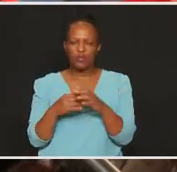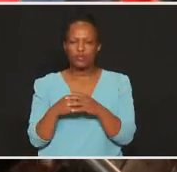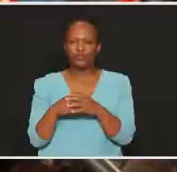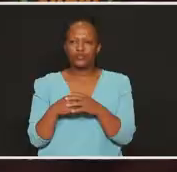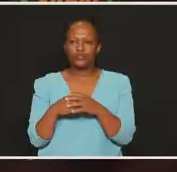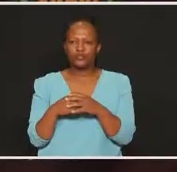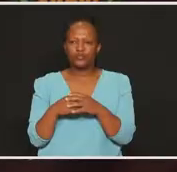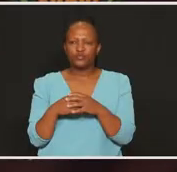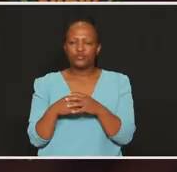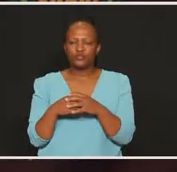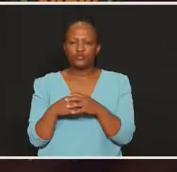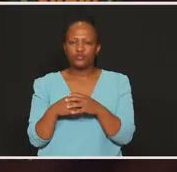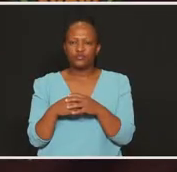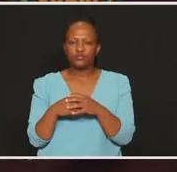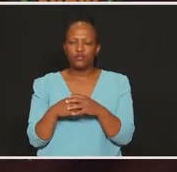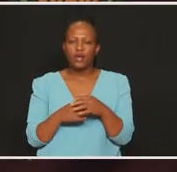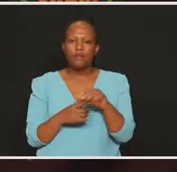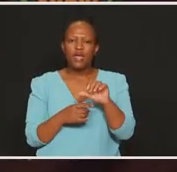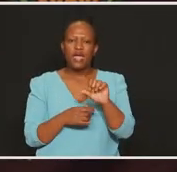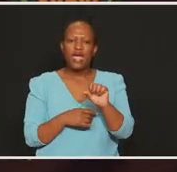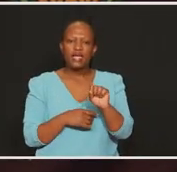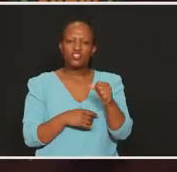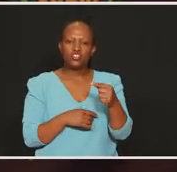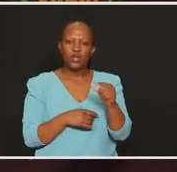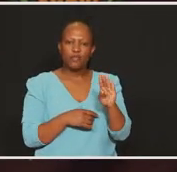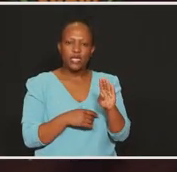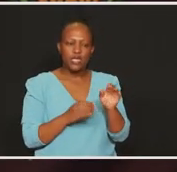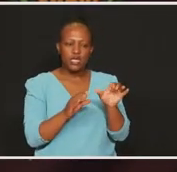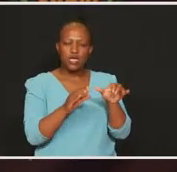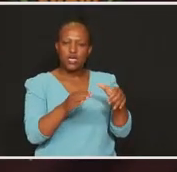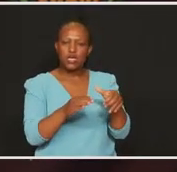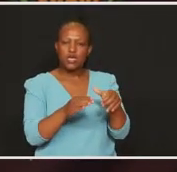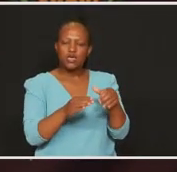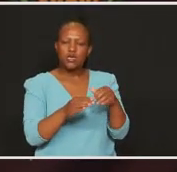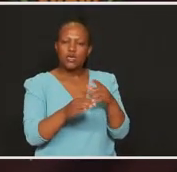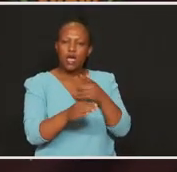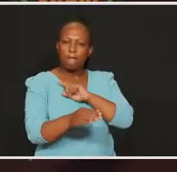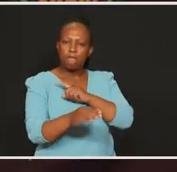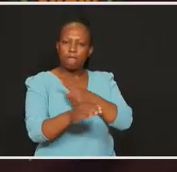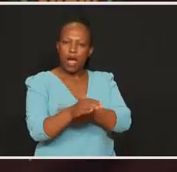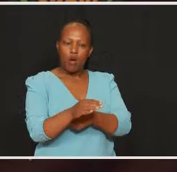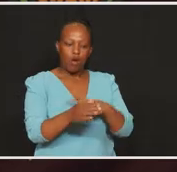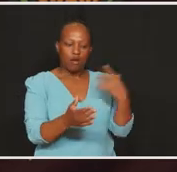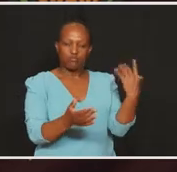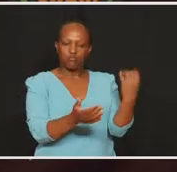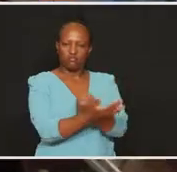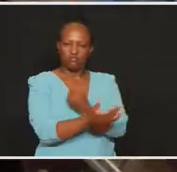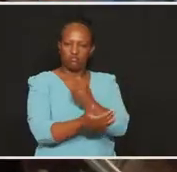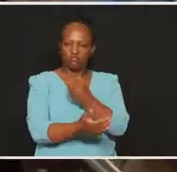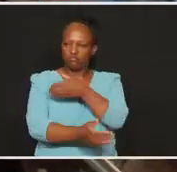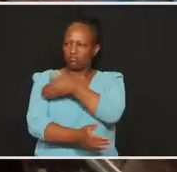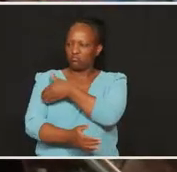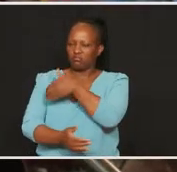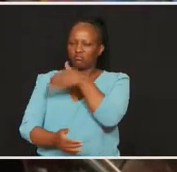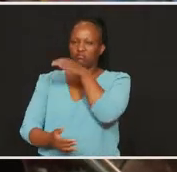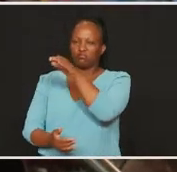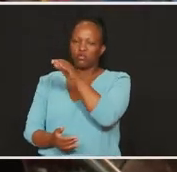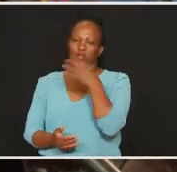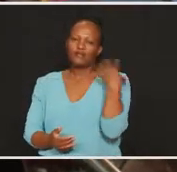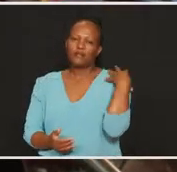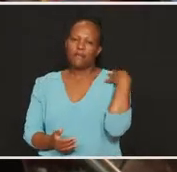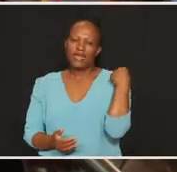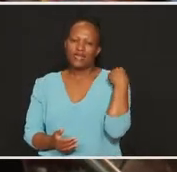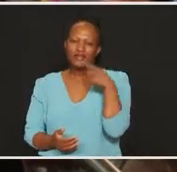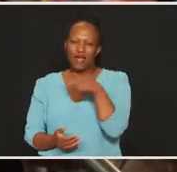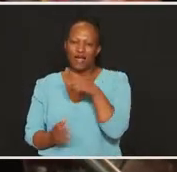strip all the powers for the SUV and you centralize the power and give the power to the minister of Education